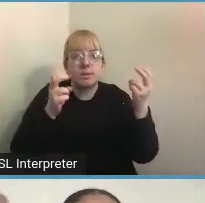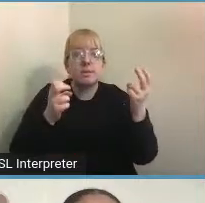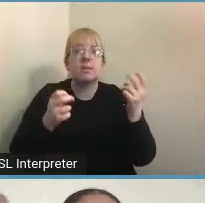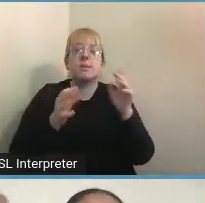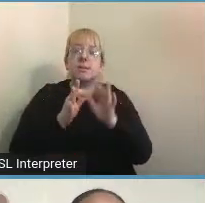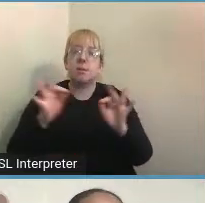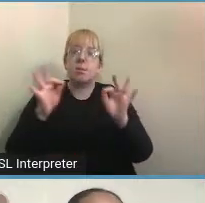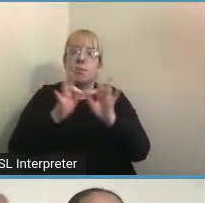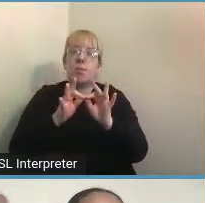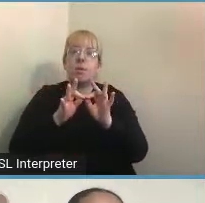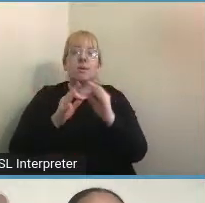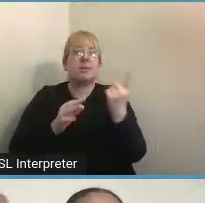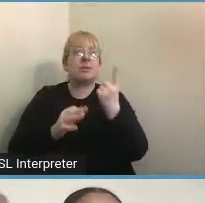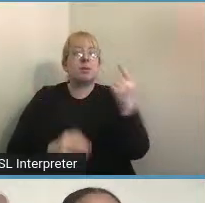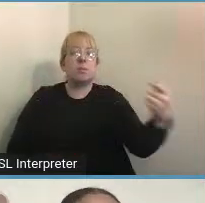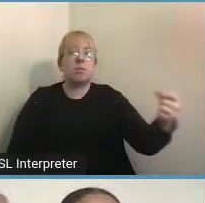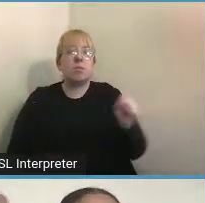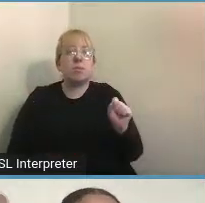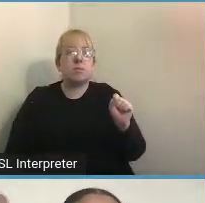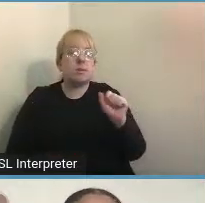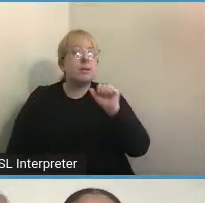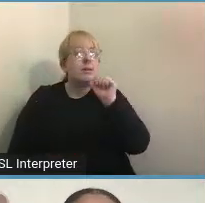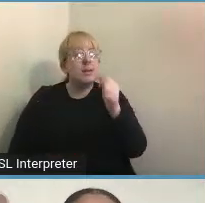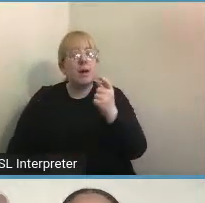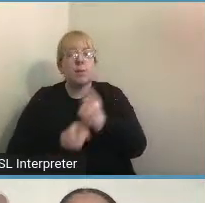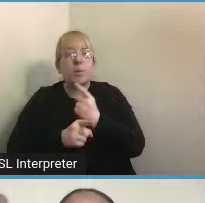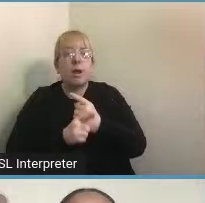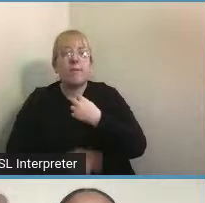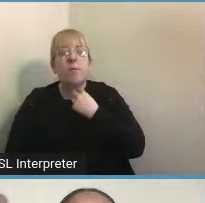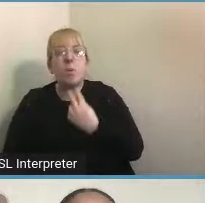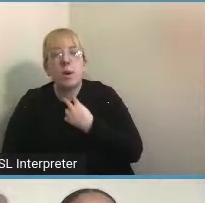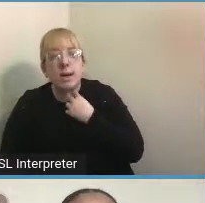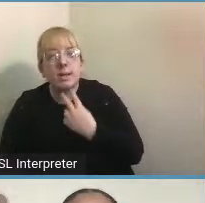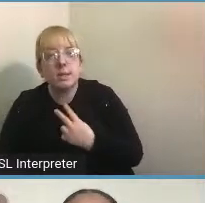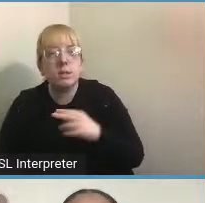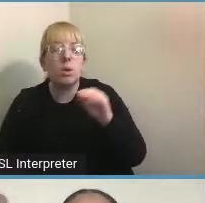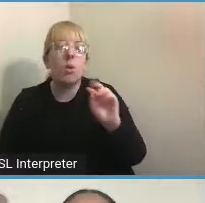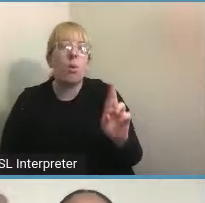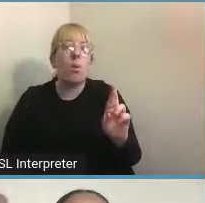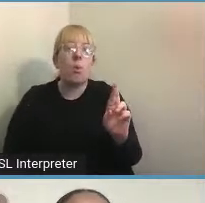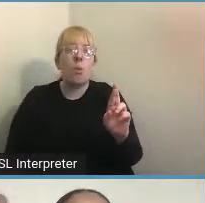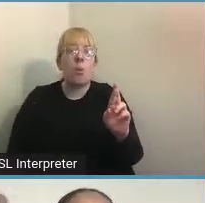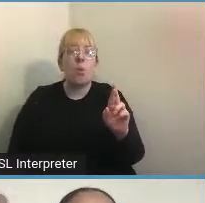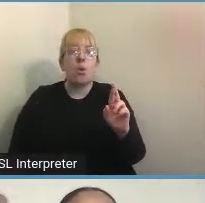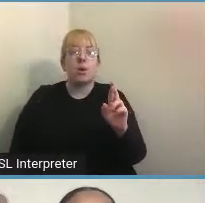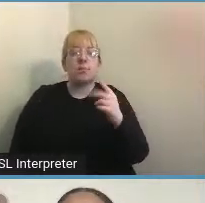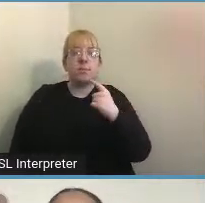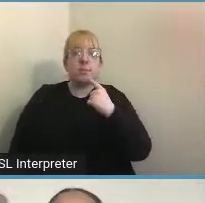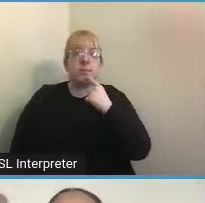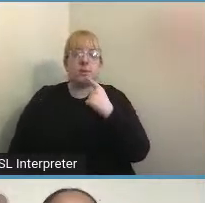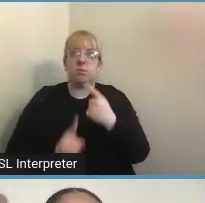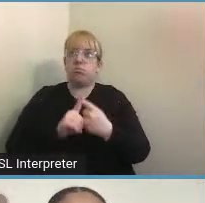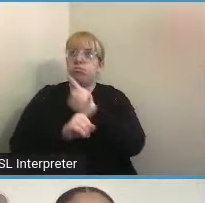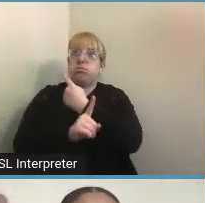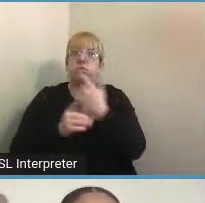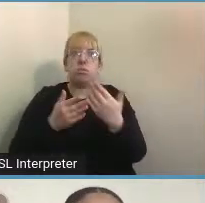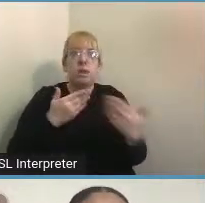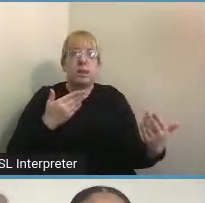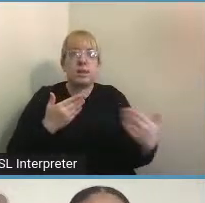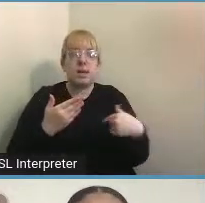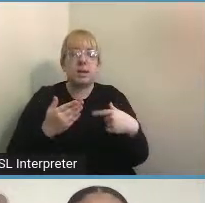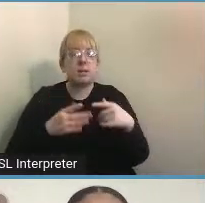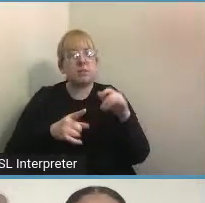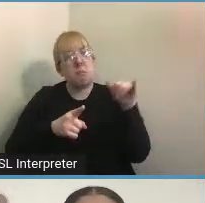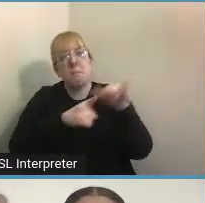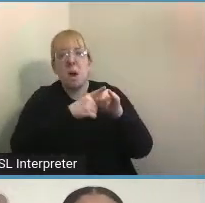get on and not be in the right voice, or say things that are maybe like too high level for the